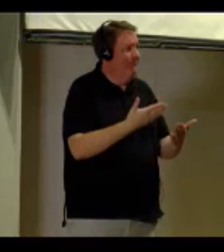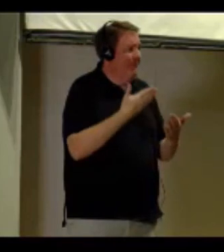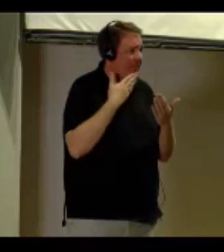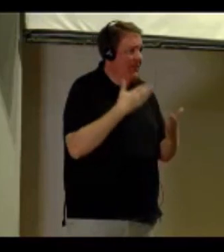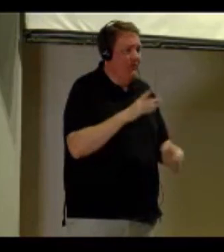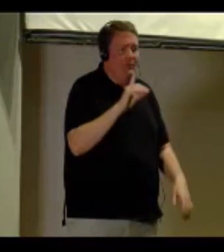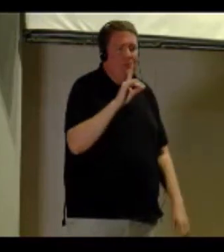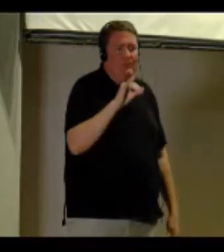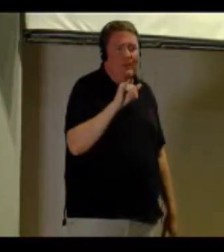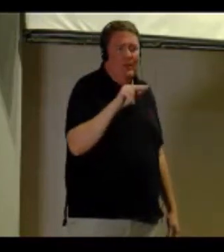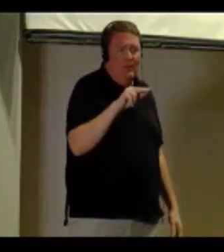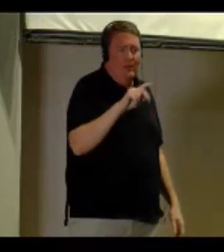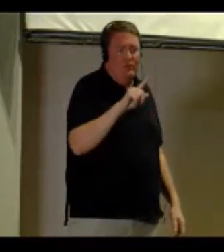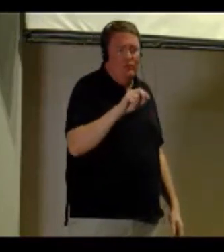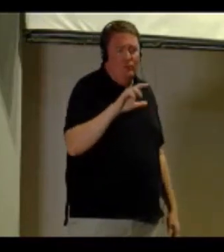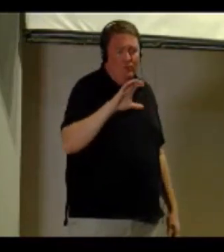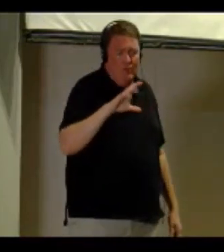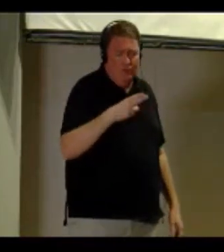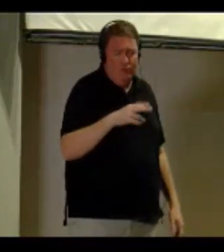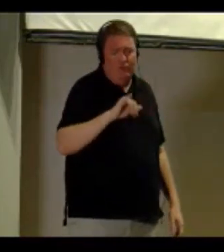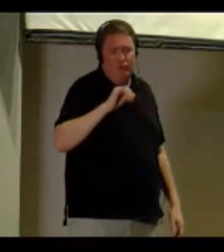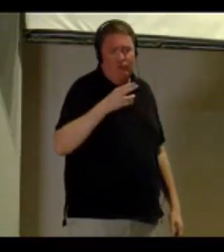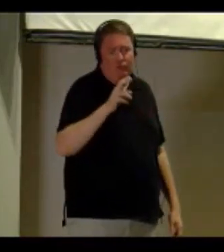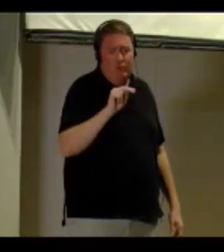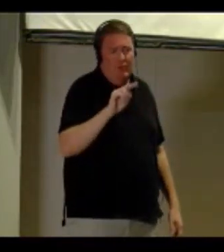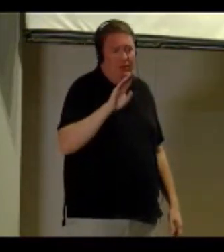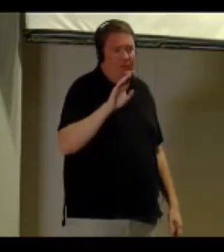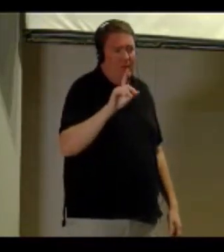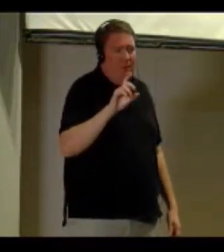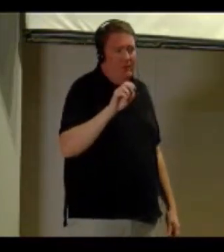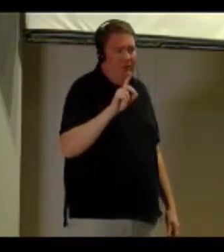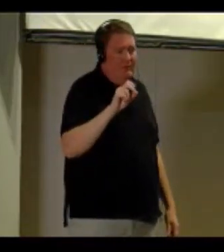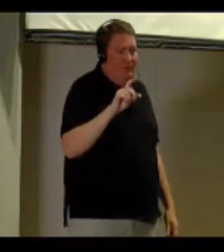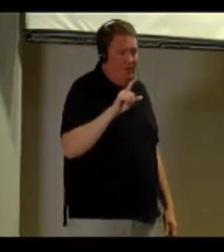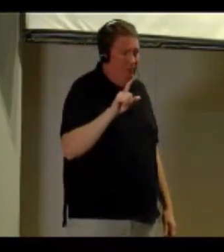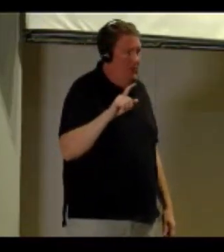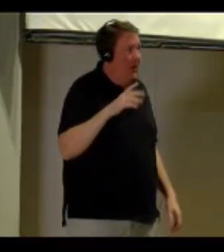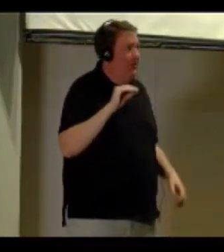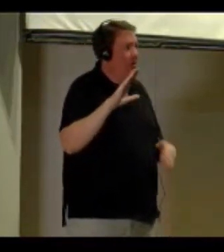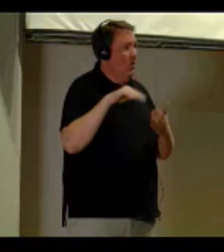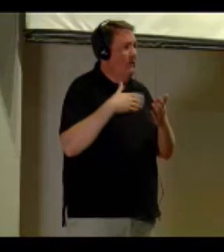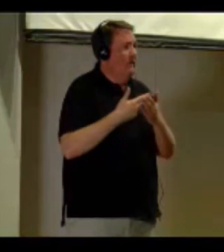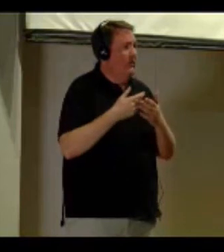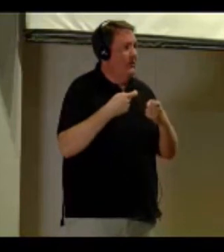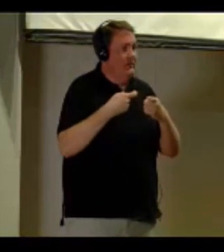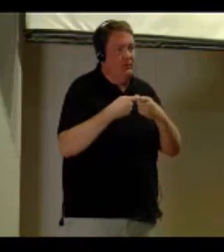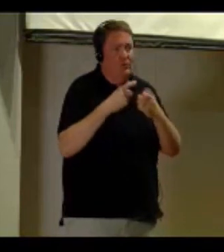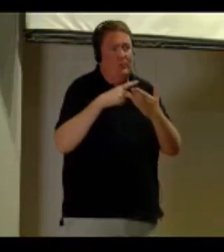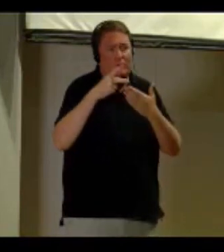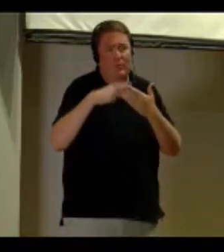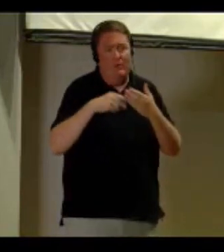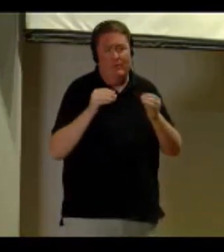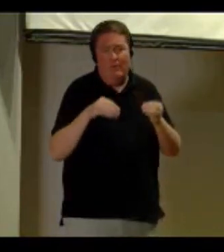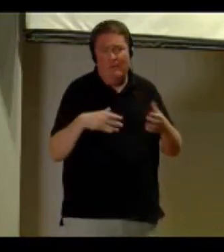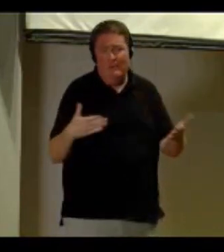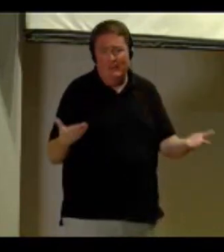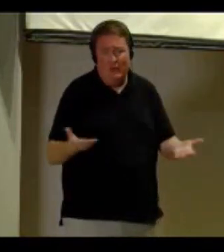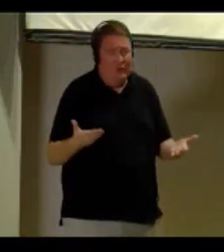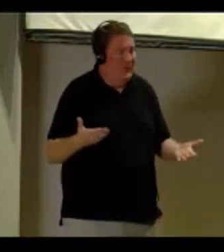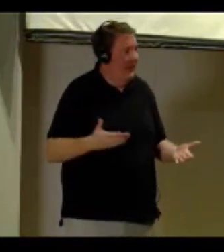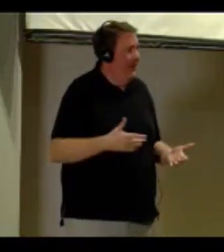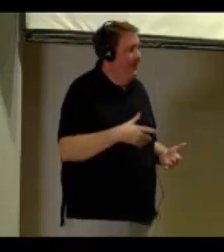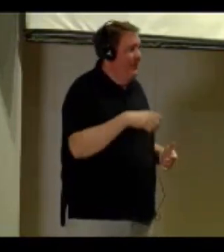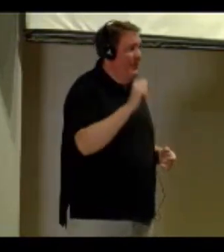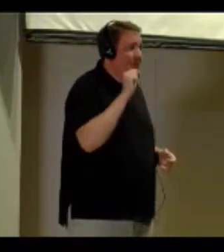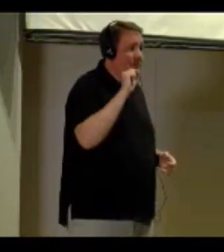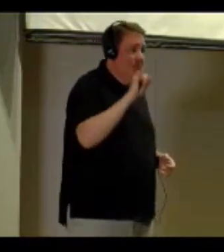Diane Zorich and John Blundell and the entire Digital Programs Office at the Smithsonian for their exceptional